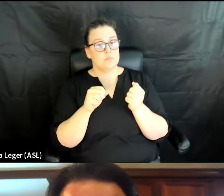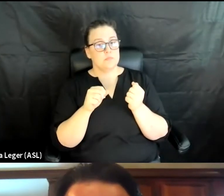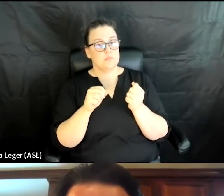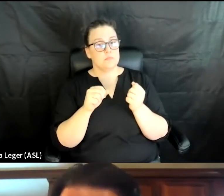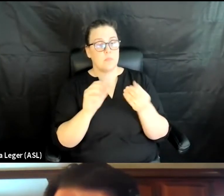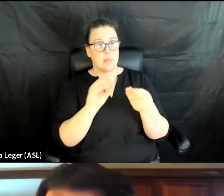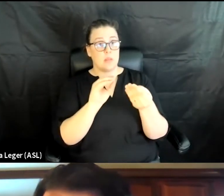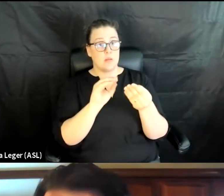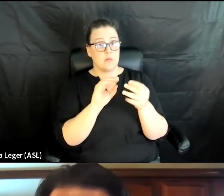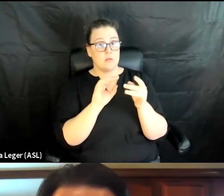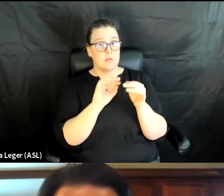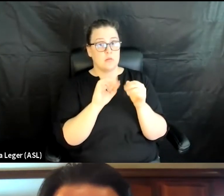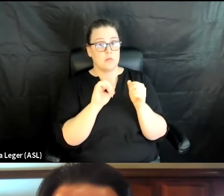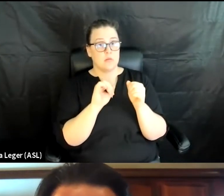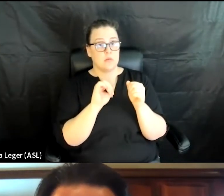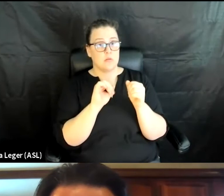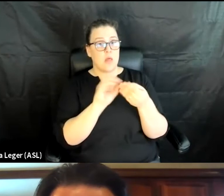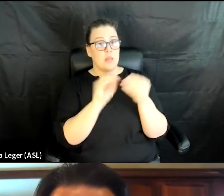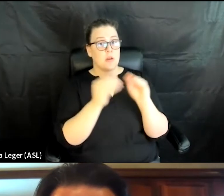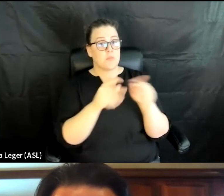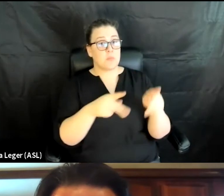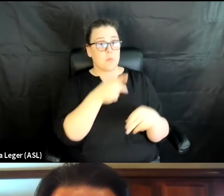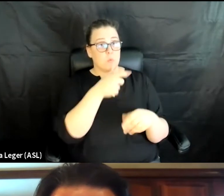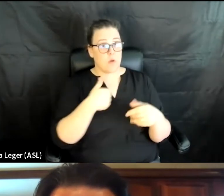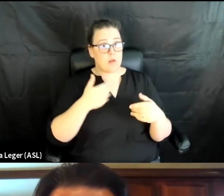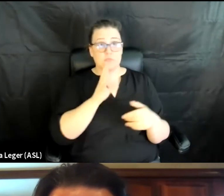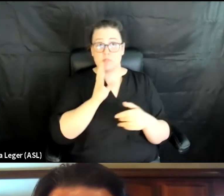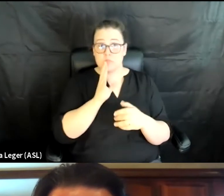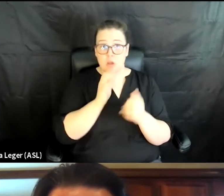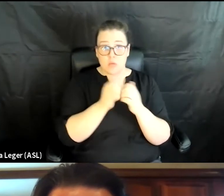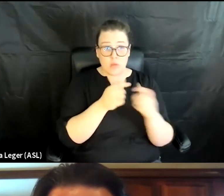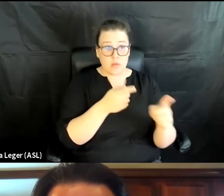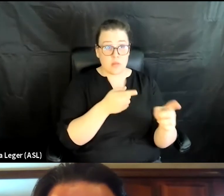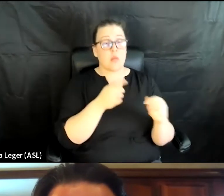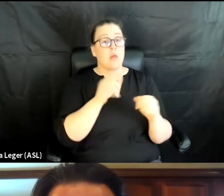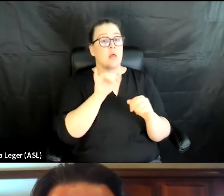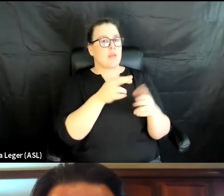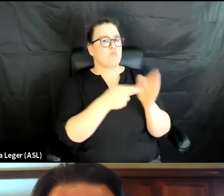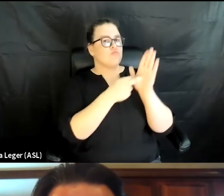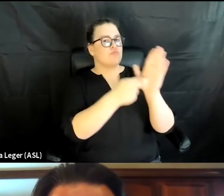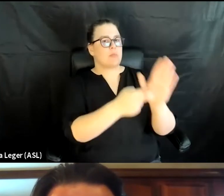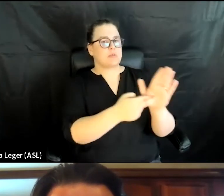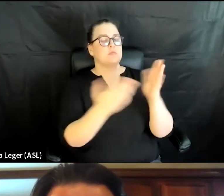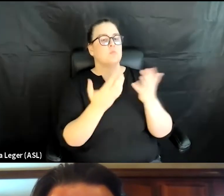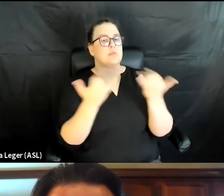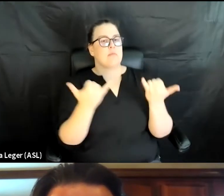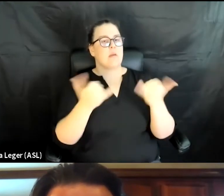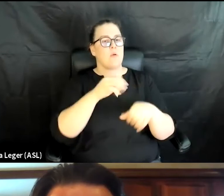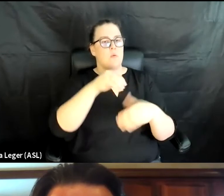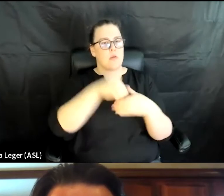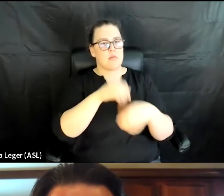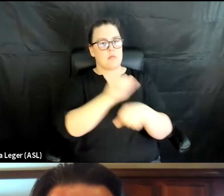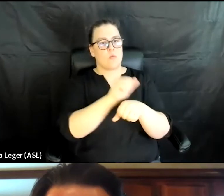numbers that the person is speaking to, that represents what's currently in the workforce, but there's still a